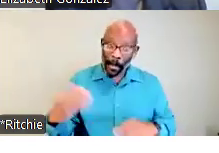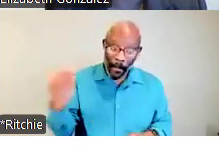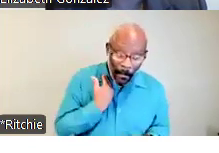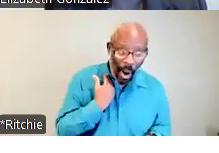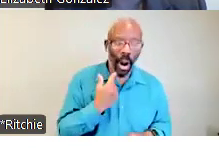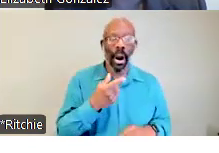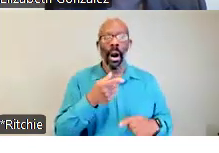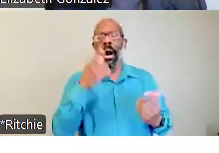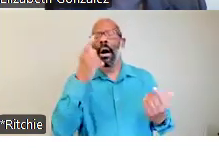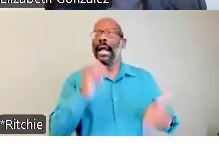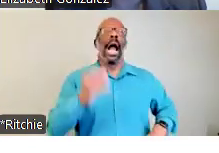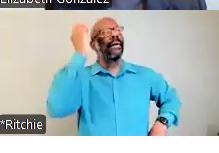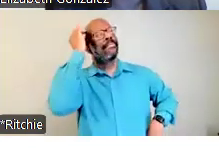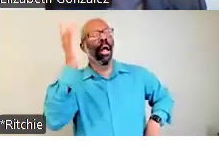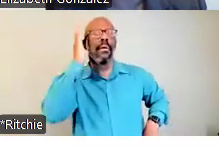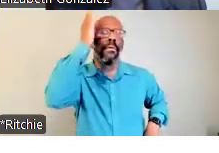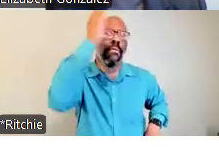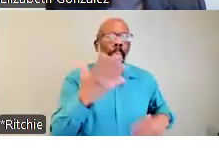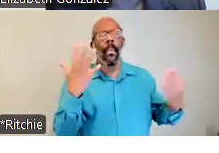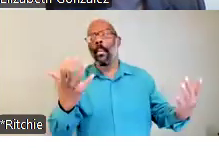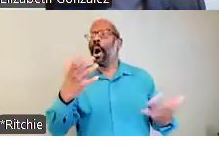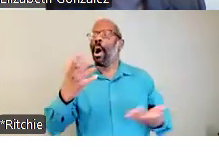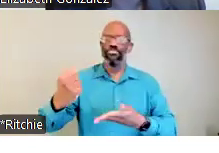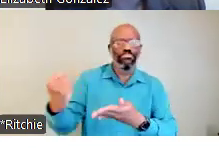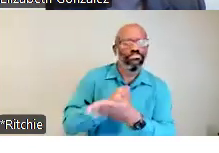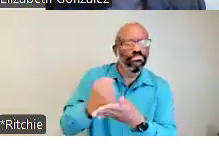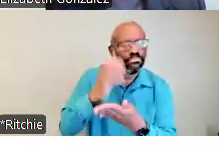and it might even make it difficult to qualify to rent.